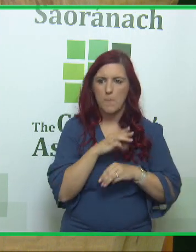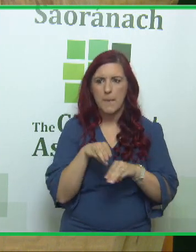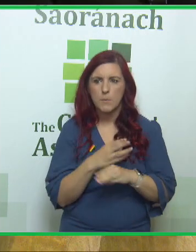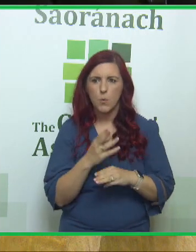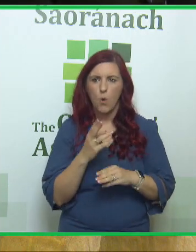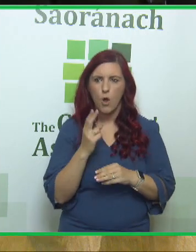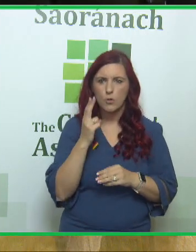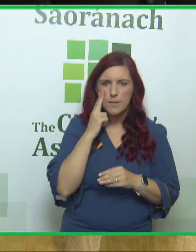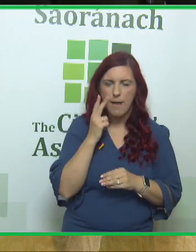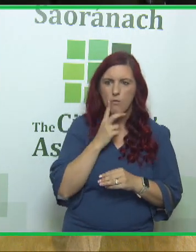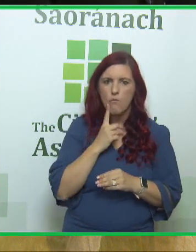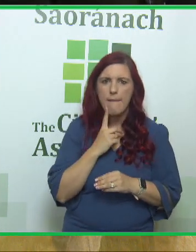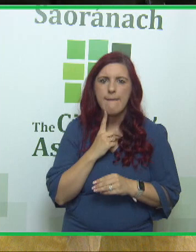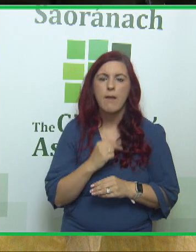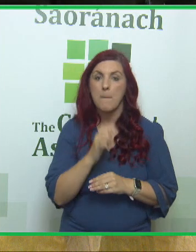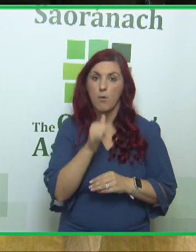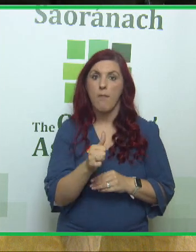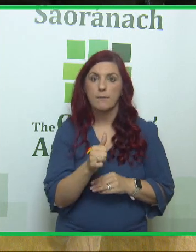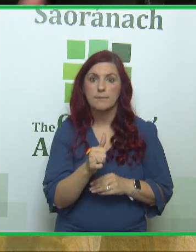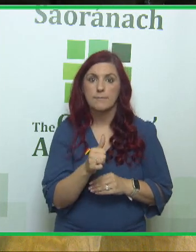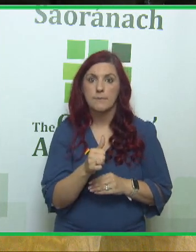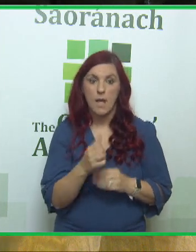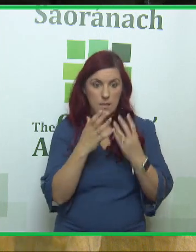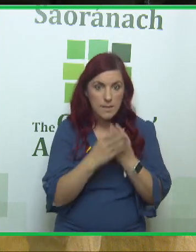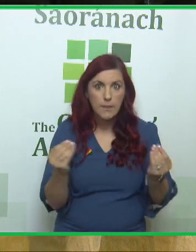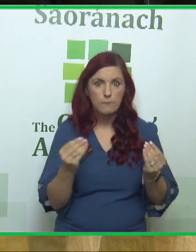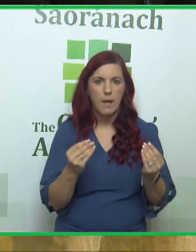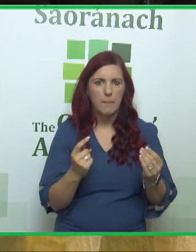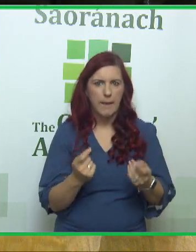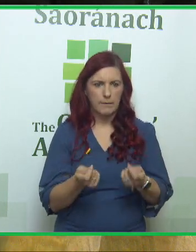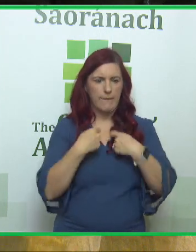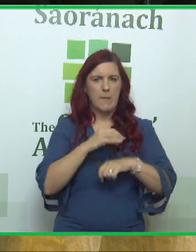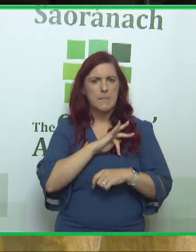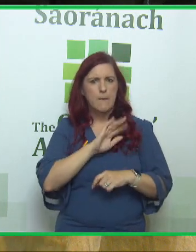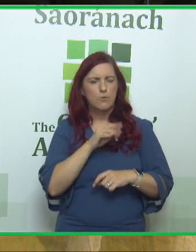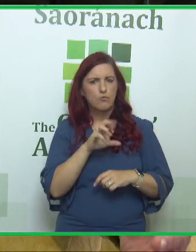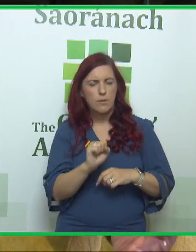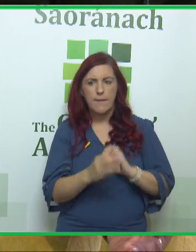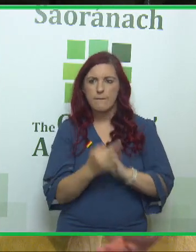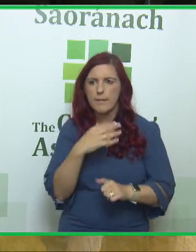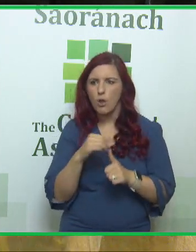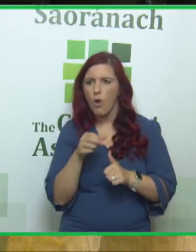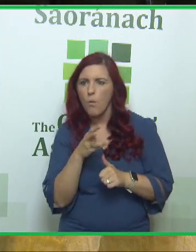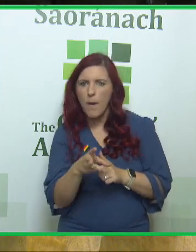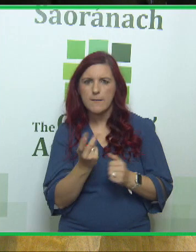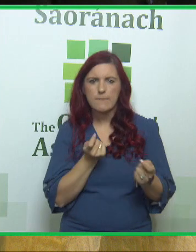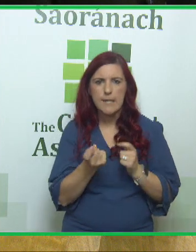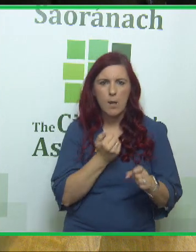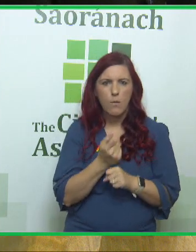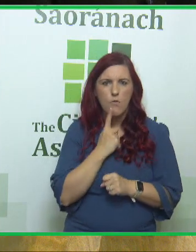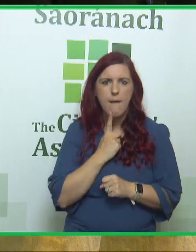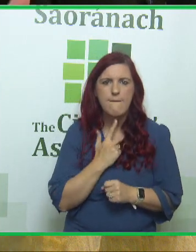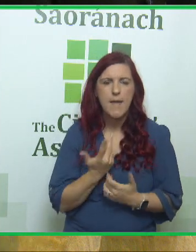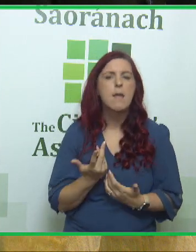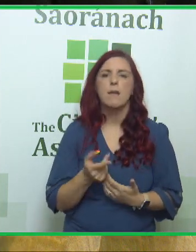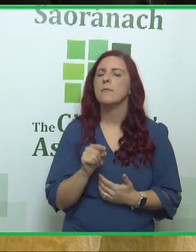cravings without resource to drug use and finding other ways of seeing a craving through and realizing that they